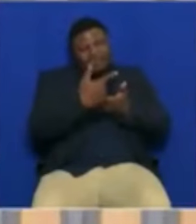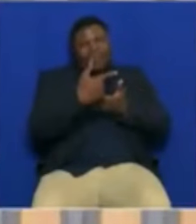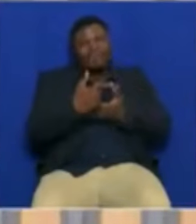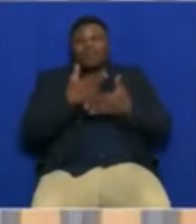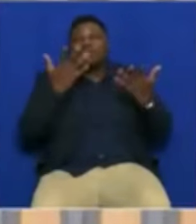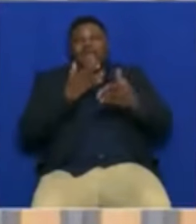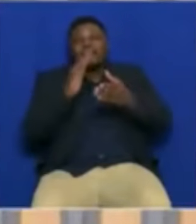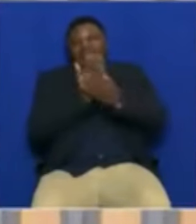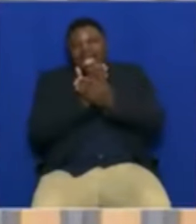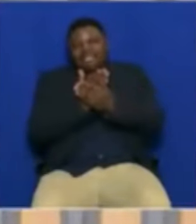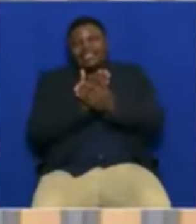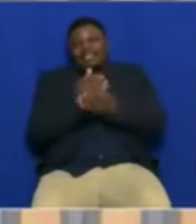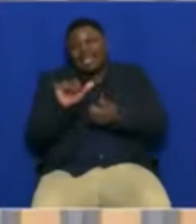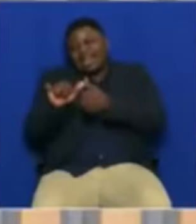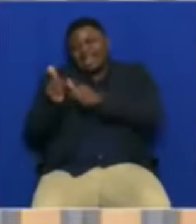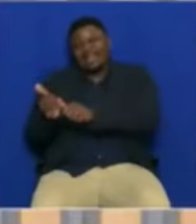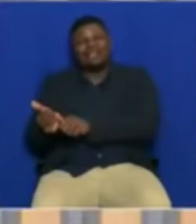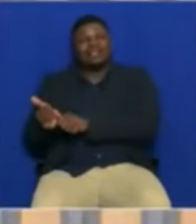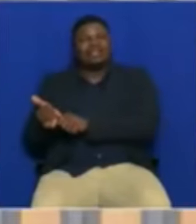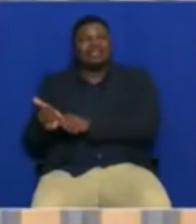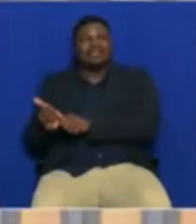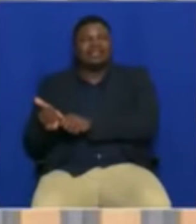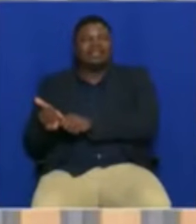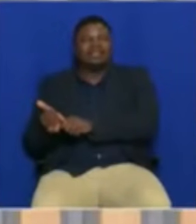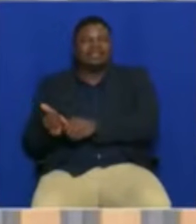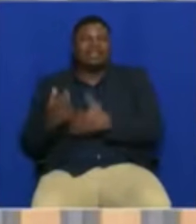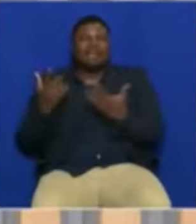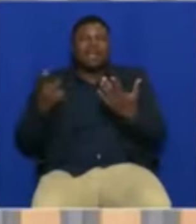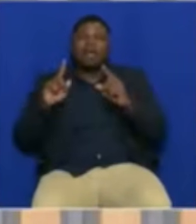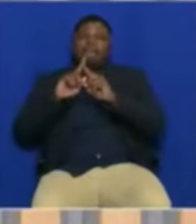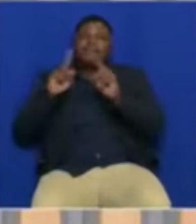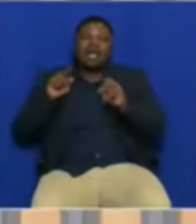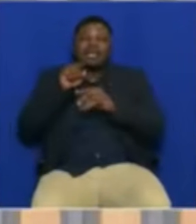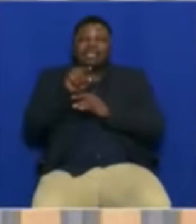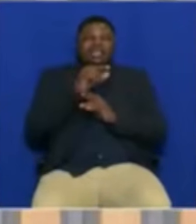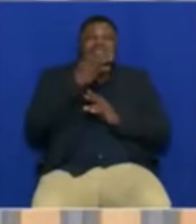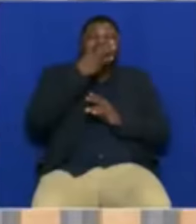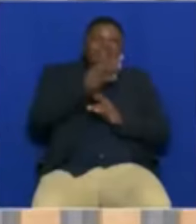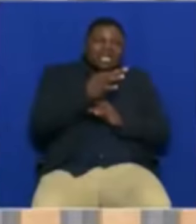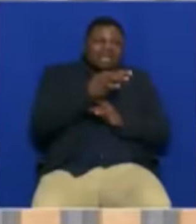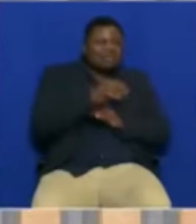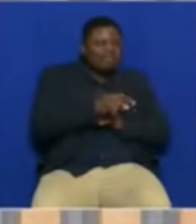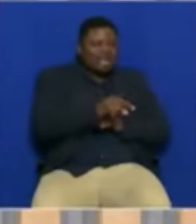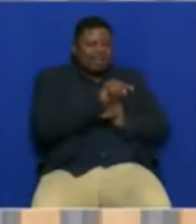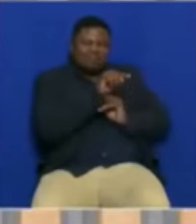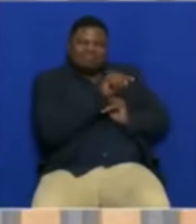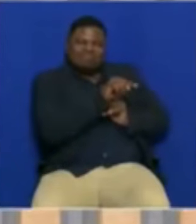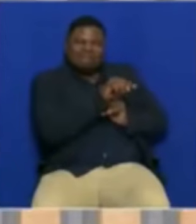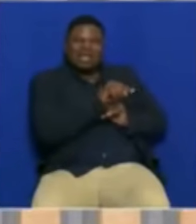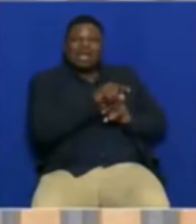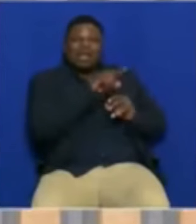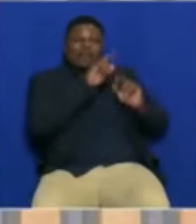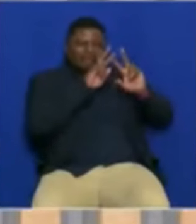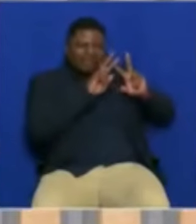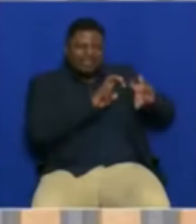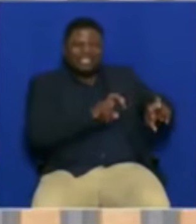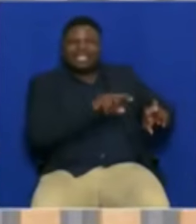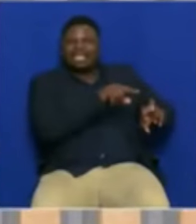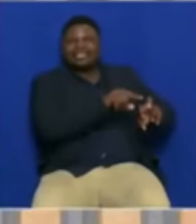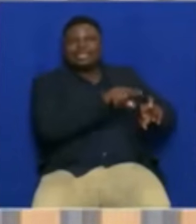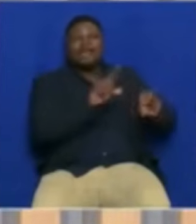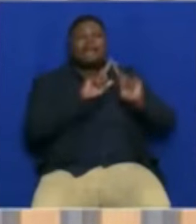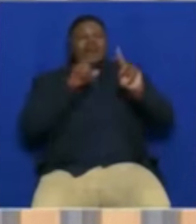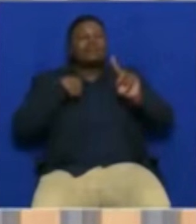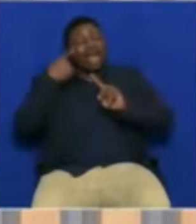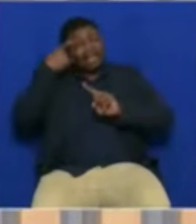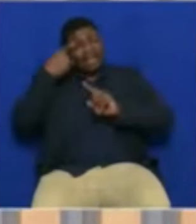the original case did something wrong and they must be investigated. And I think that's what you seem to be missing, because you are now